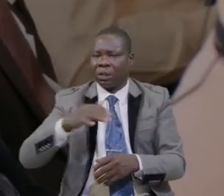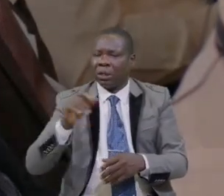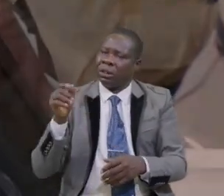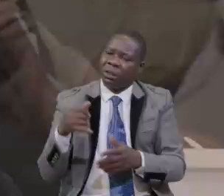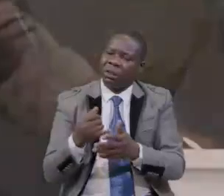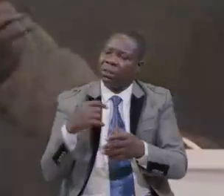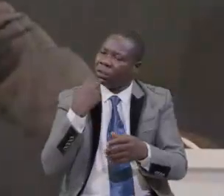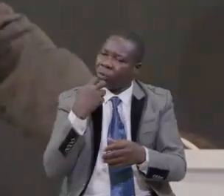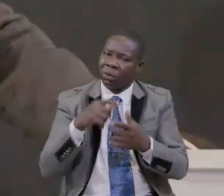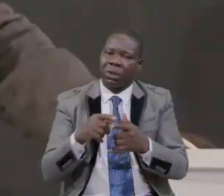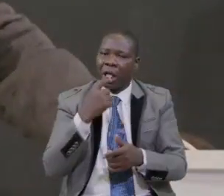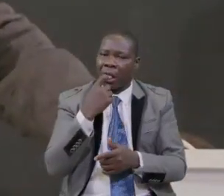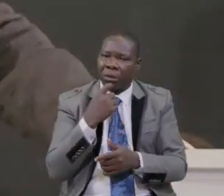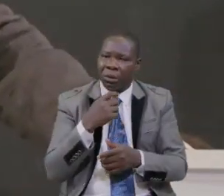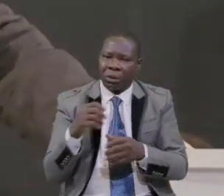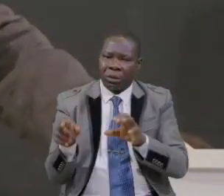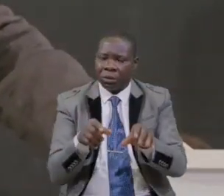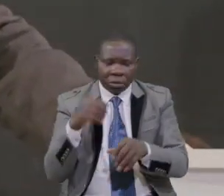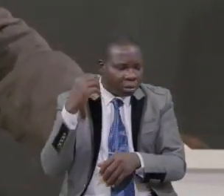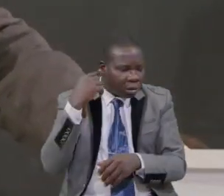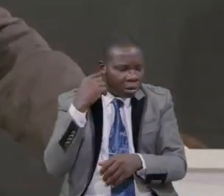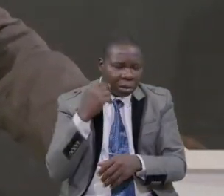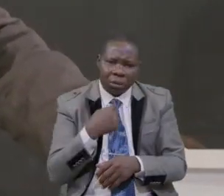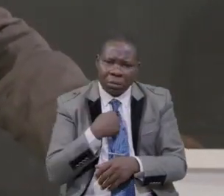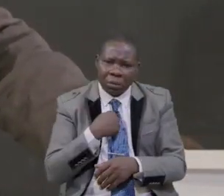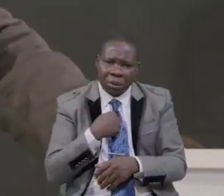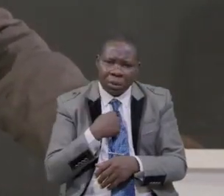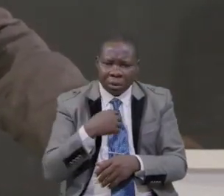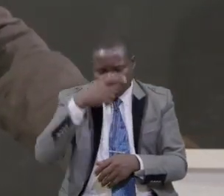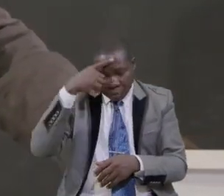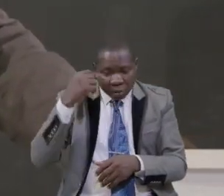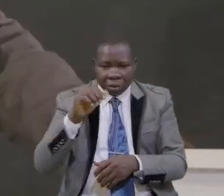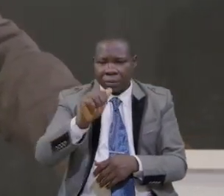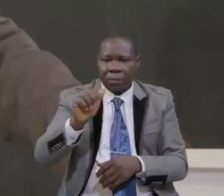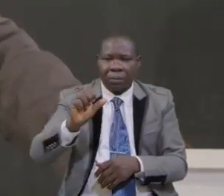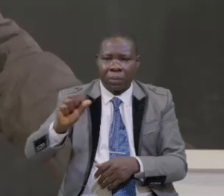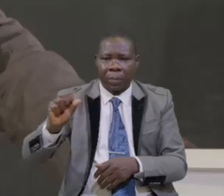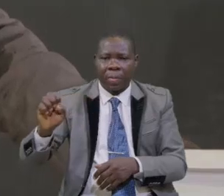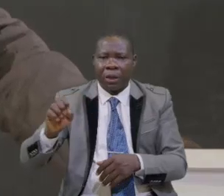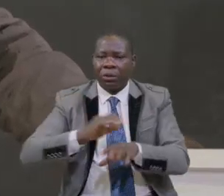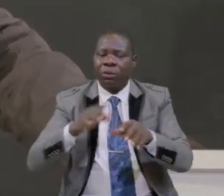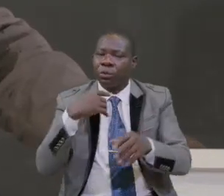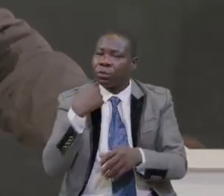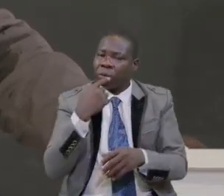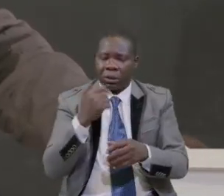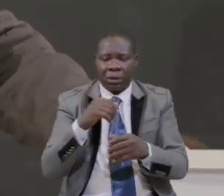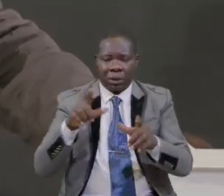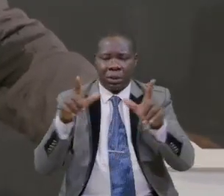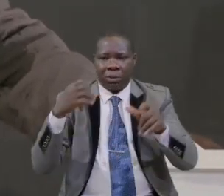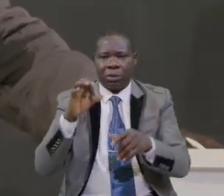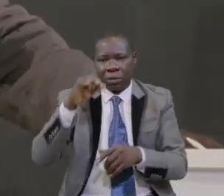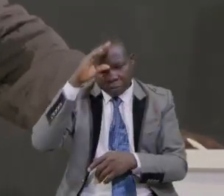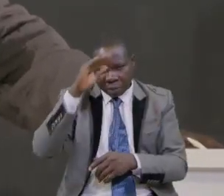Did you get me? Because asses don't speak the language of man or the